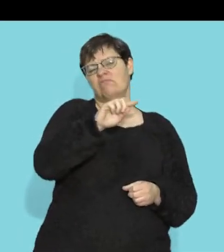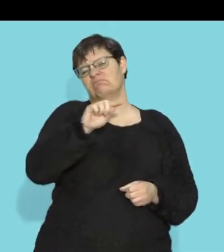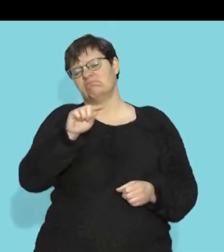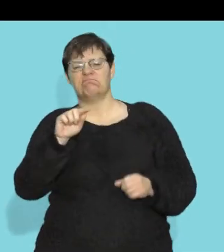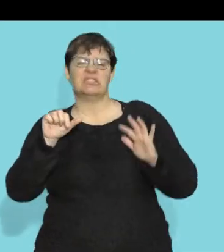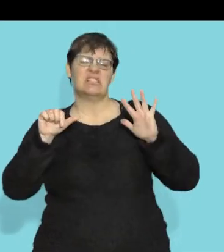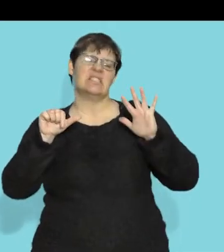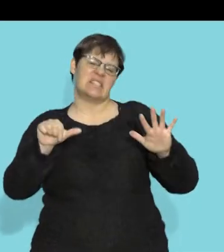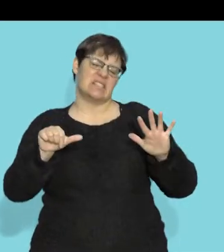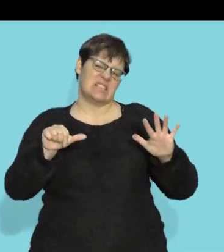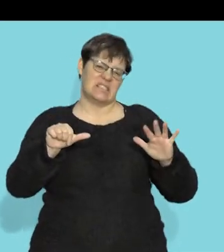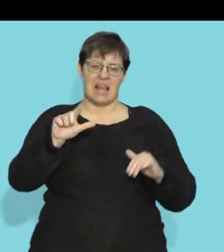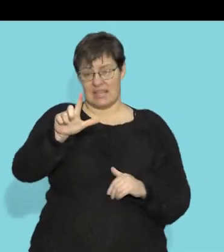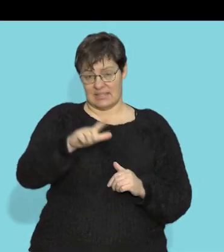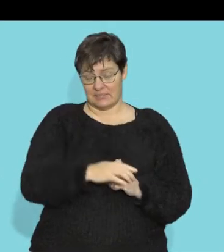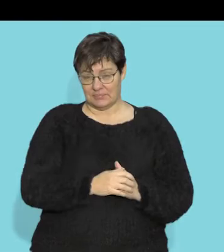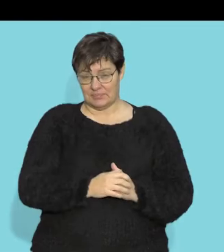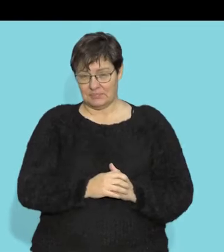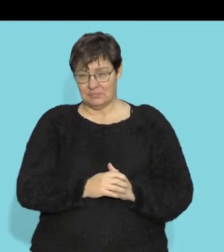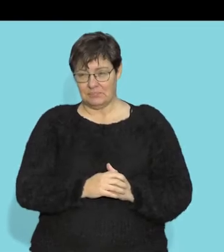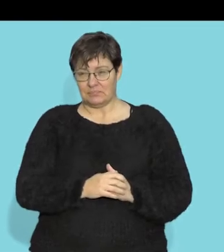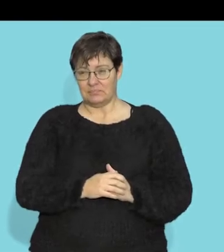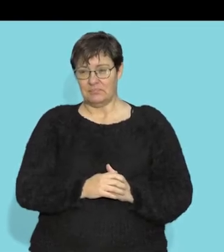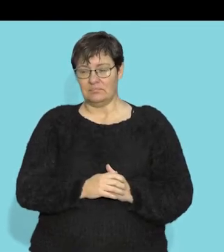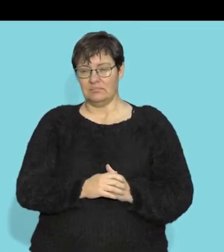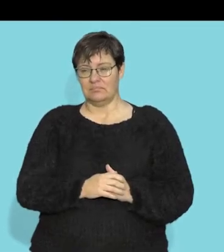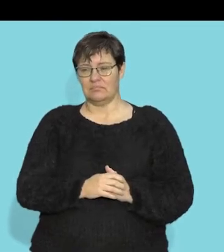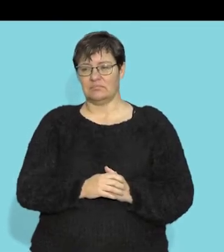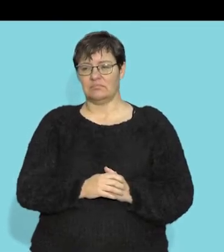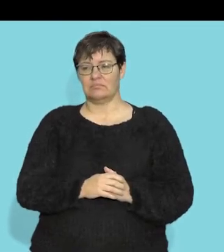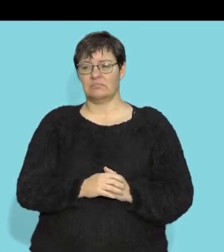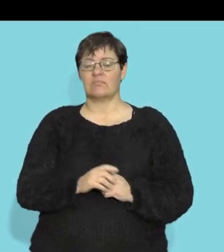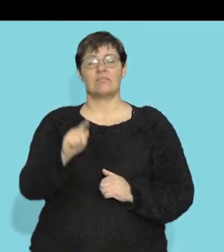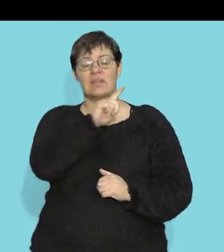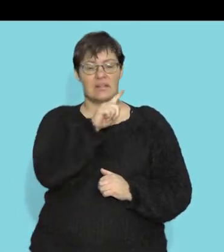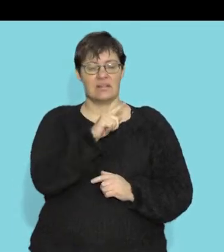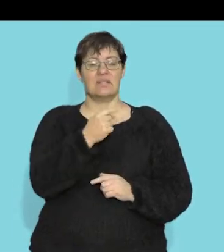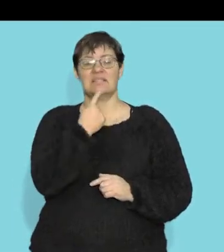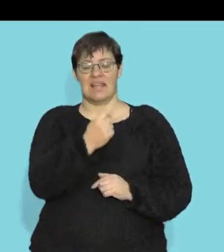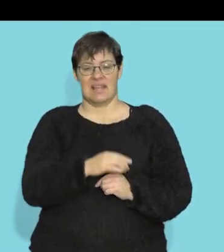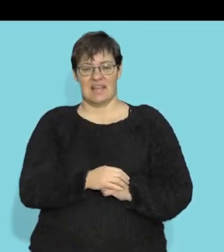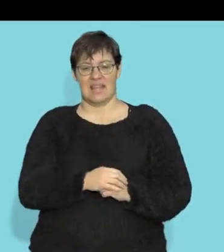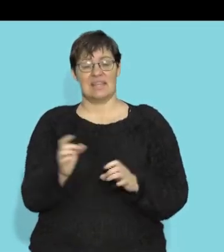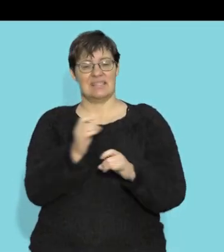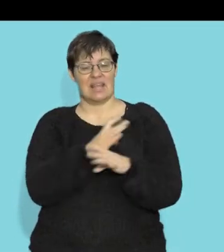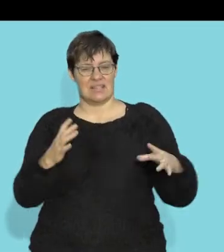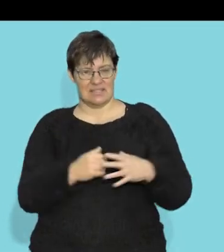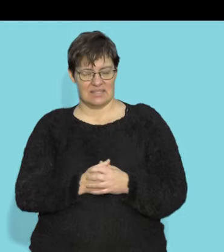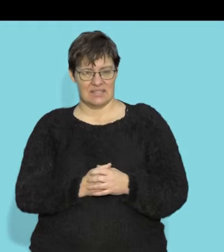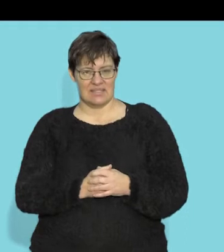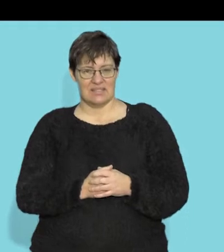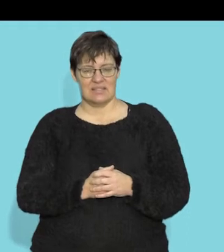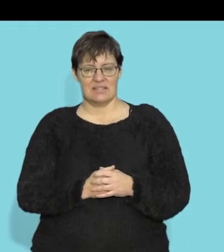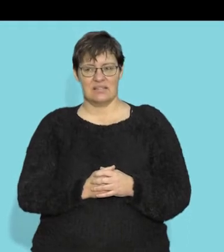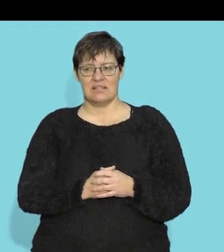least about 5 to 6 liters. This was the part I was talking about in the beginning,